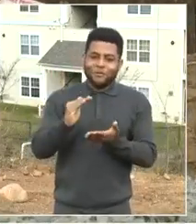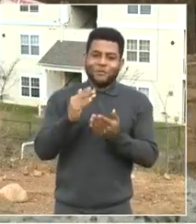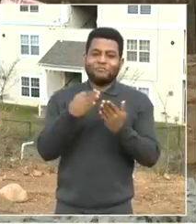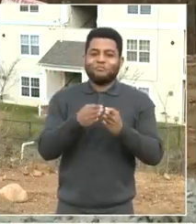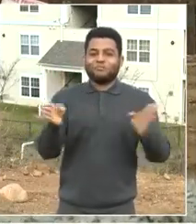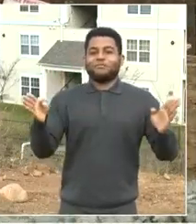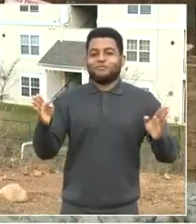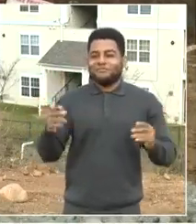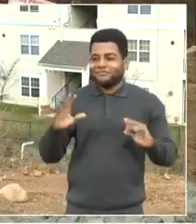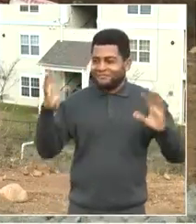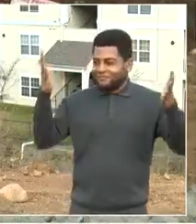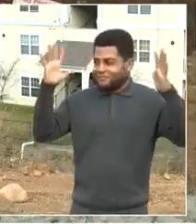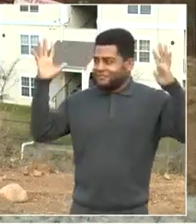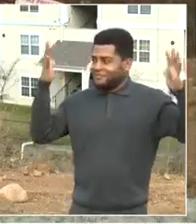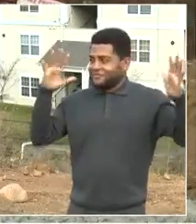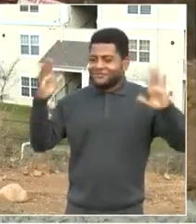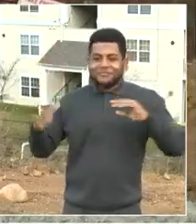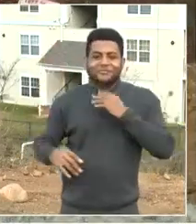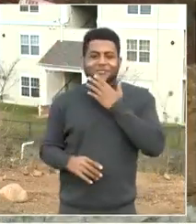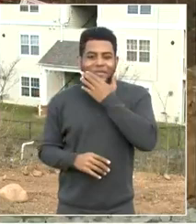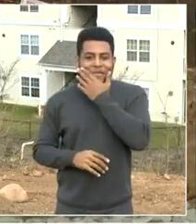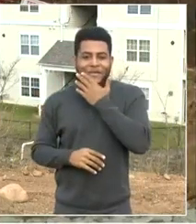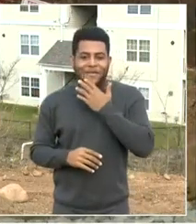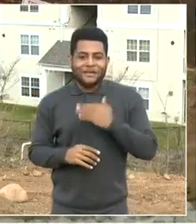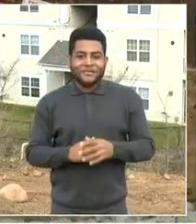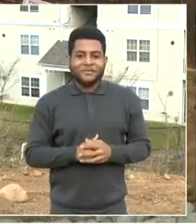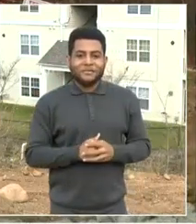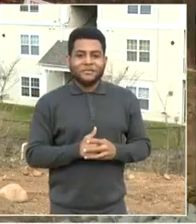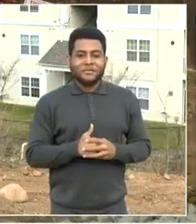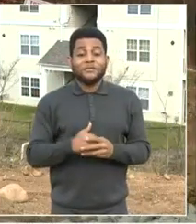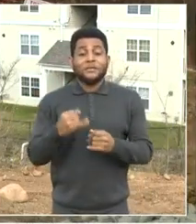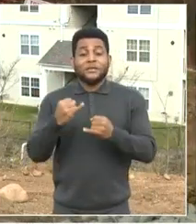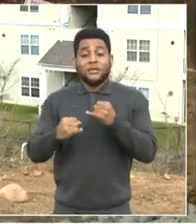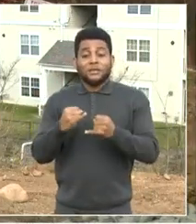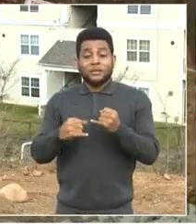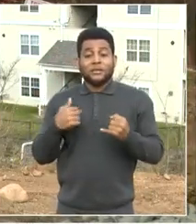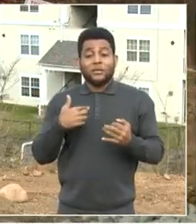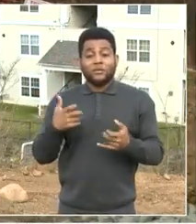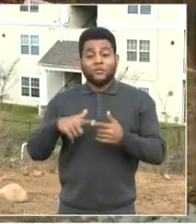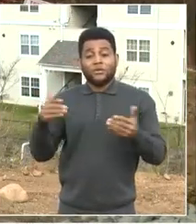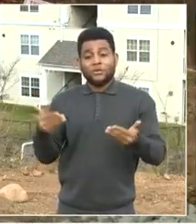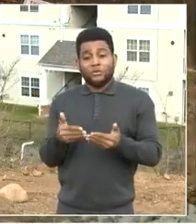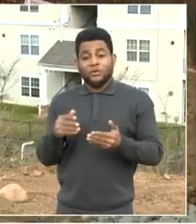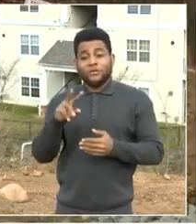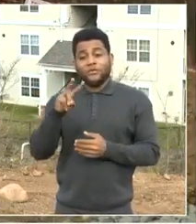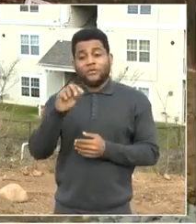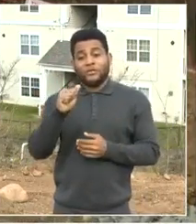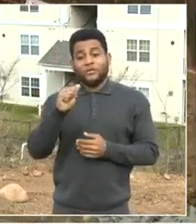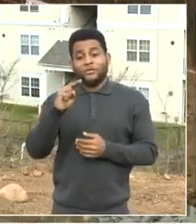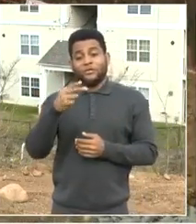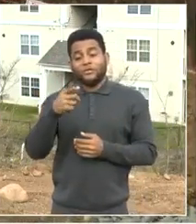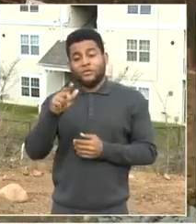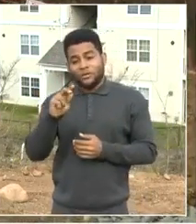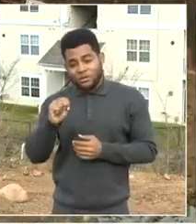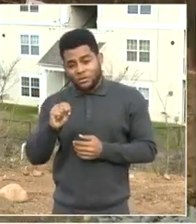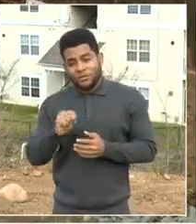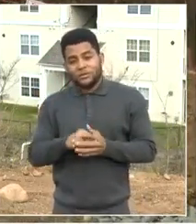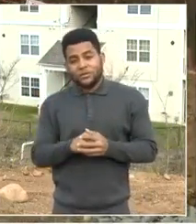Last but certainly not least, I want to introduce Vaughn Perry, who's one of the founding members of the Douglas Community Land